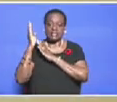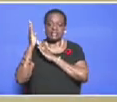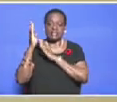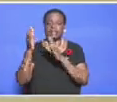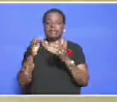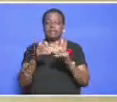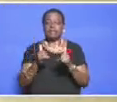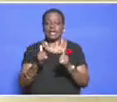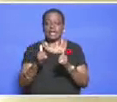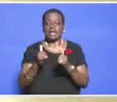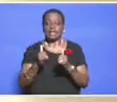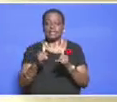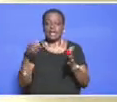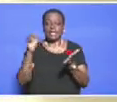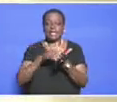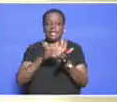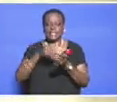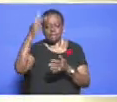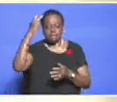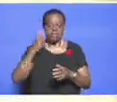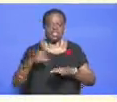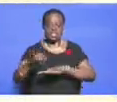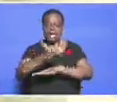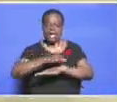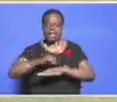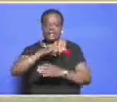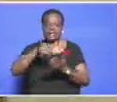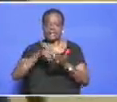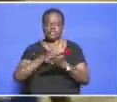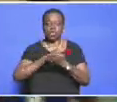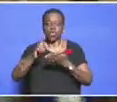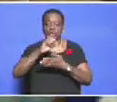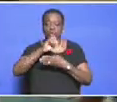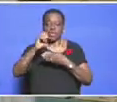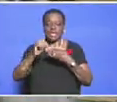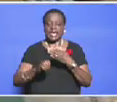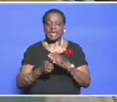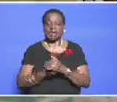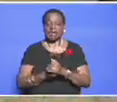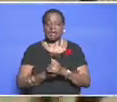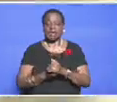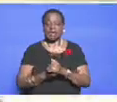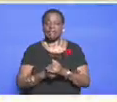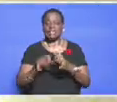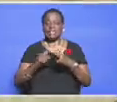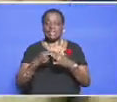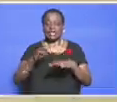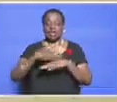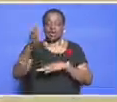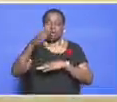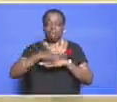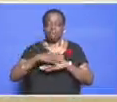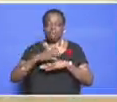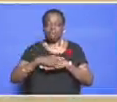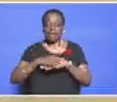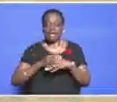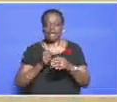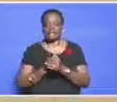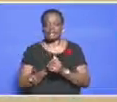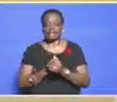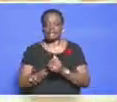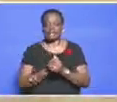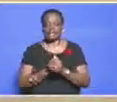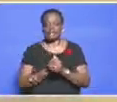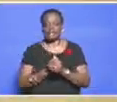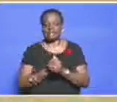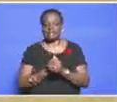basketball games versus the University of the Virgin Islands this weekend. Domingos started off a bit flat, falling down as many as 19 to 3 quarters before